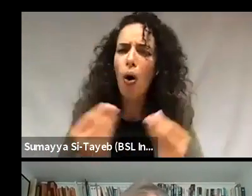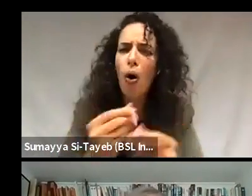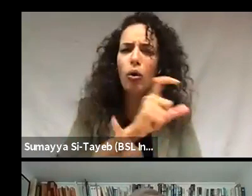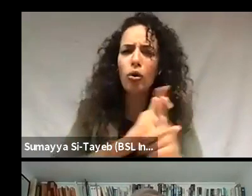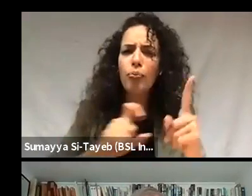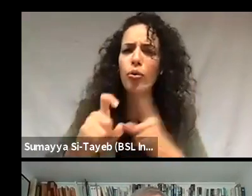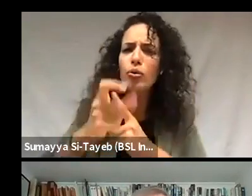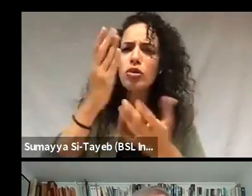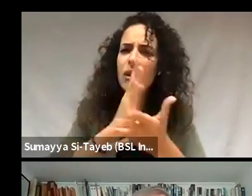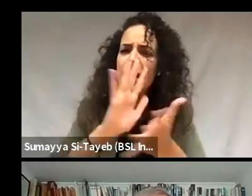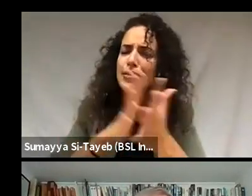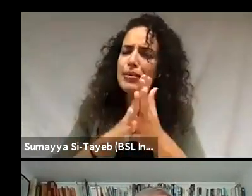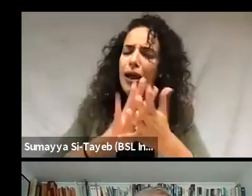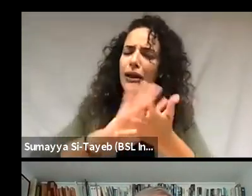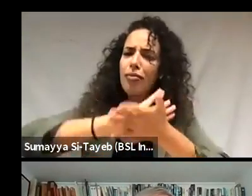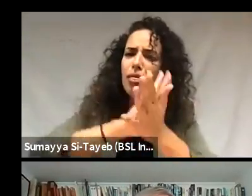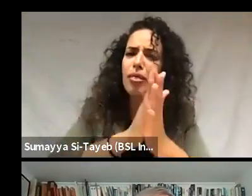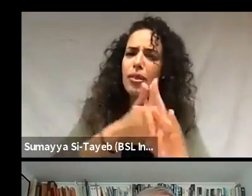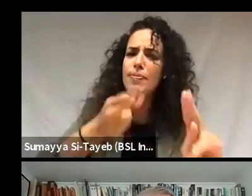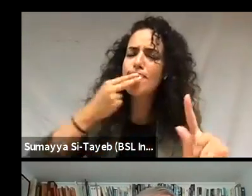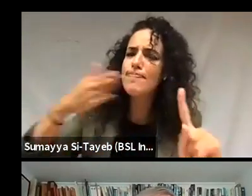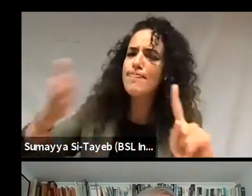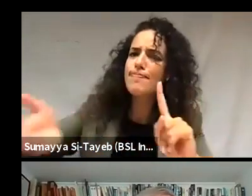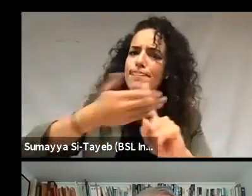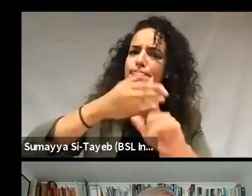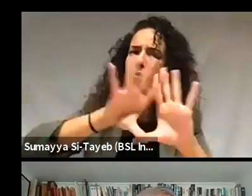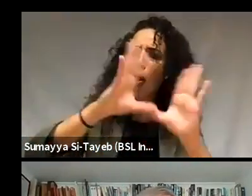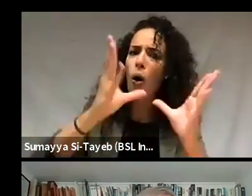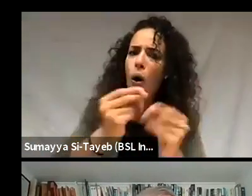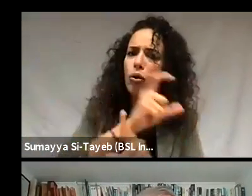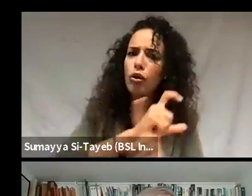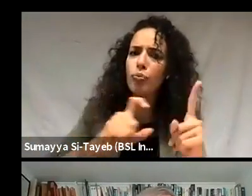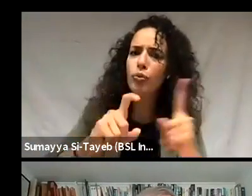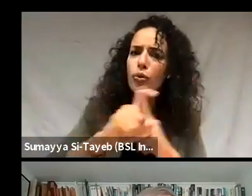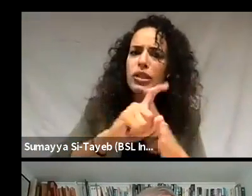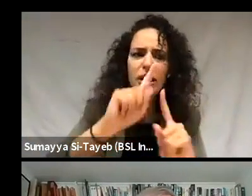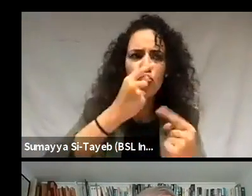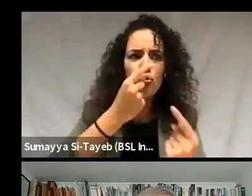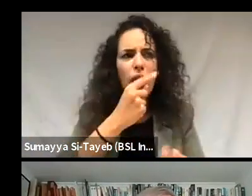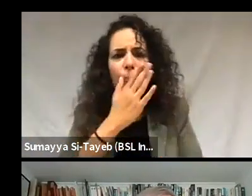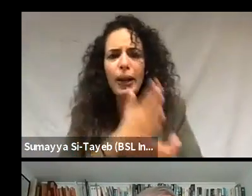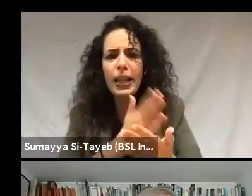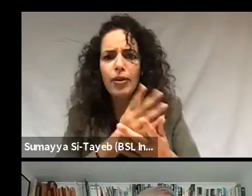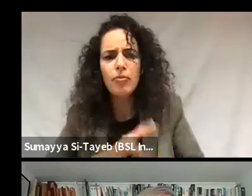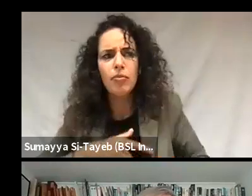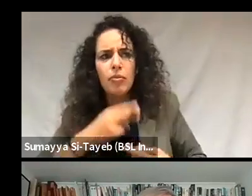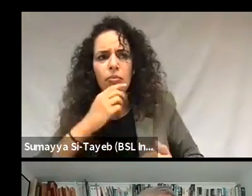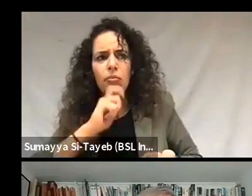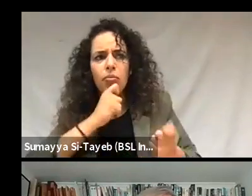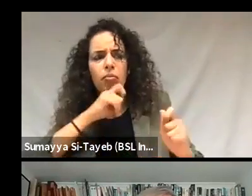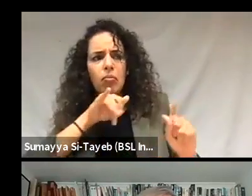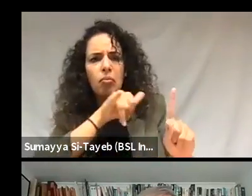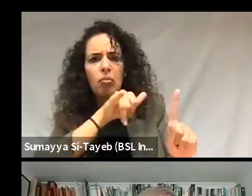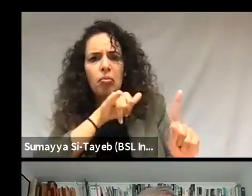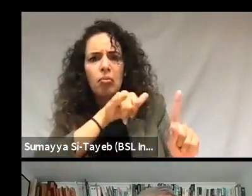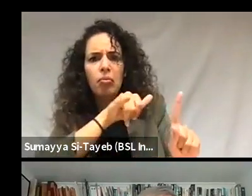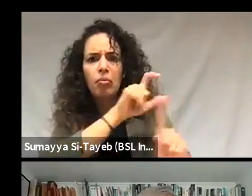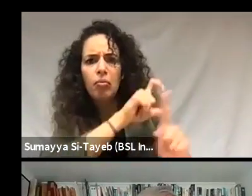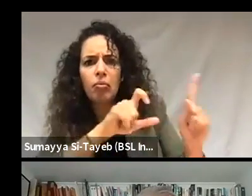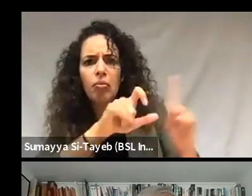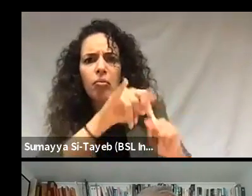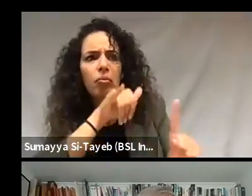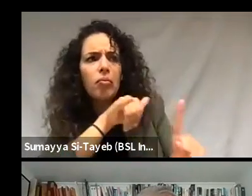the whole of the community, the reputation, the credibility, and so on, and try to label them as terrorist